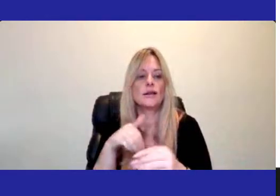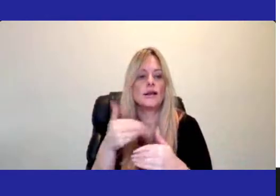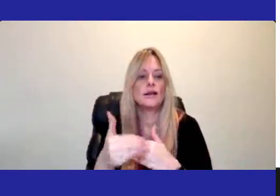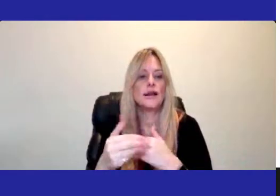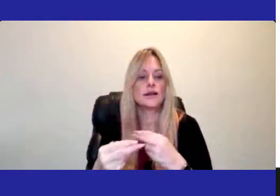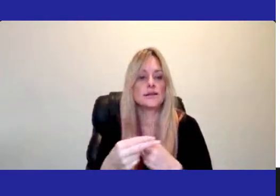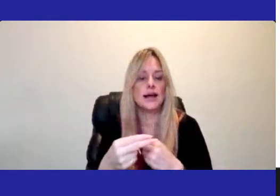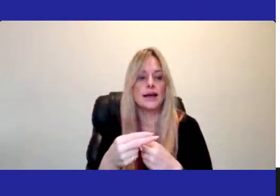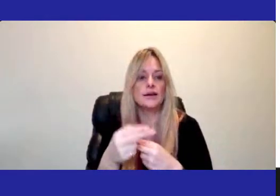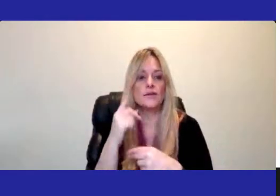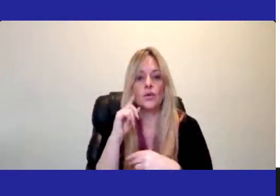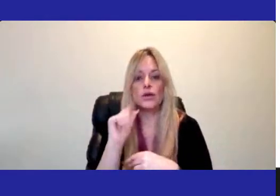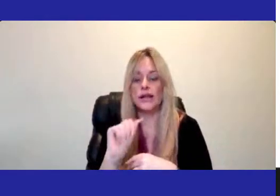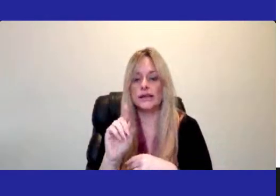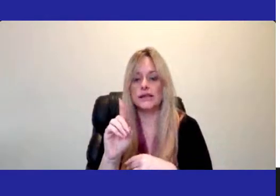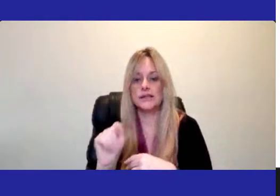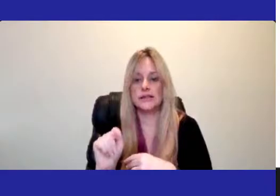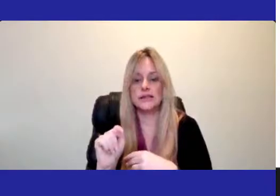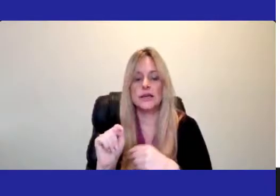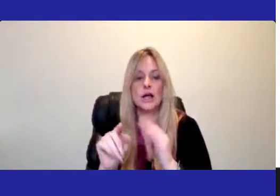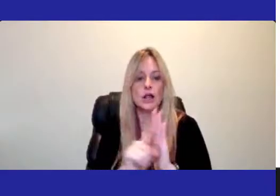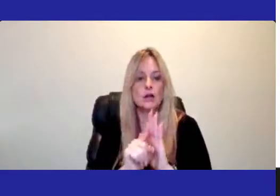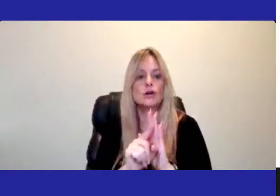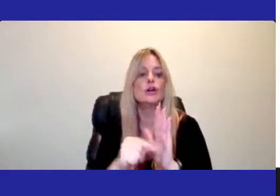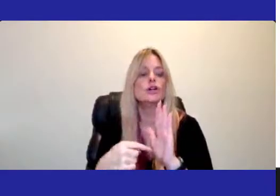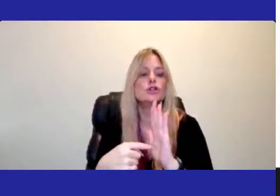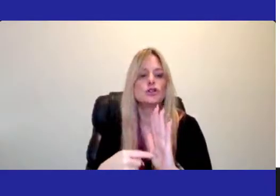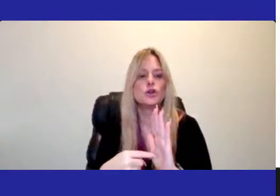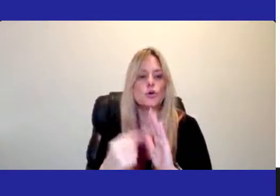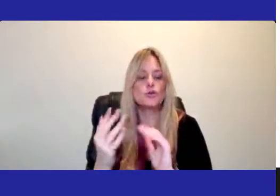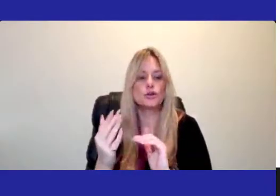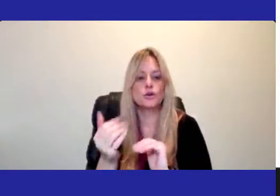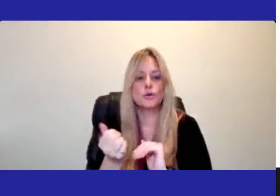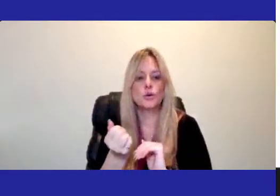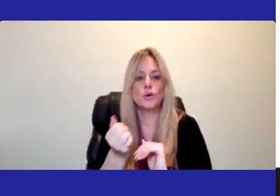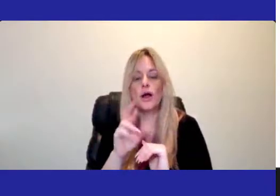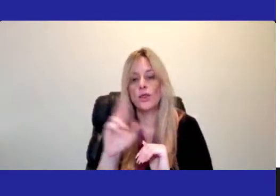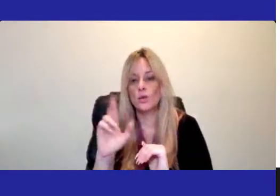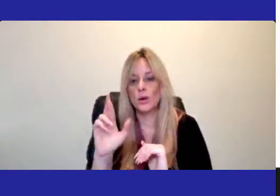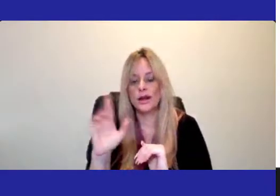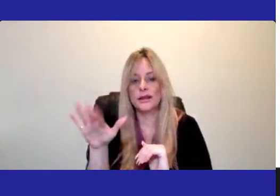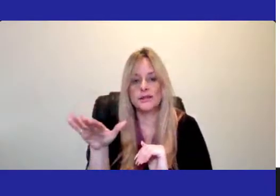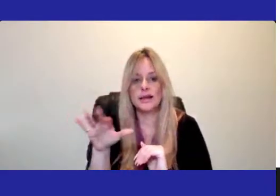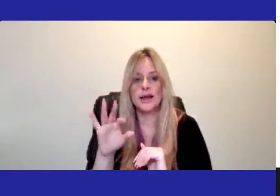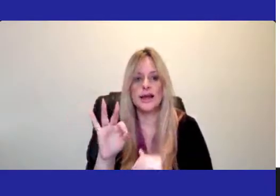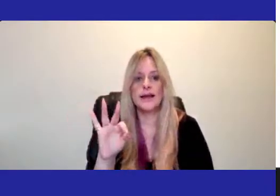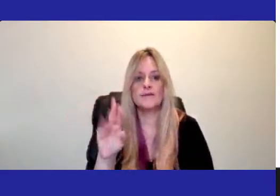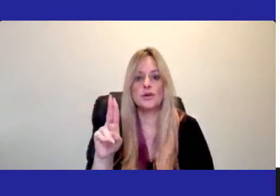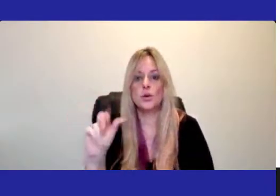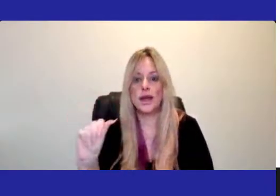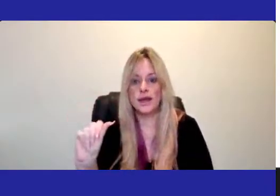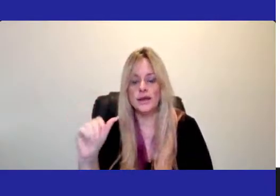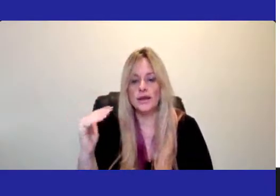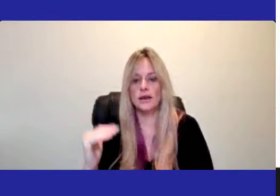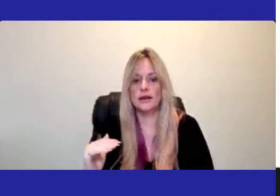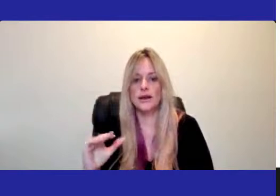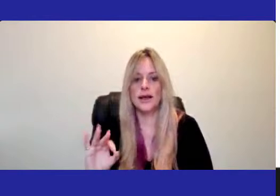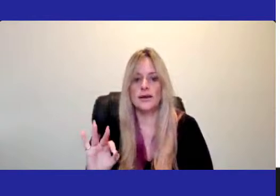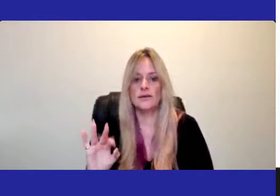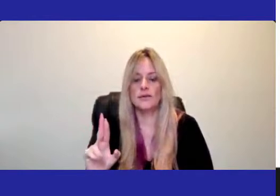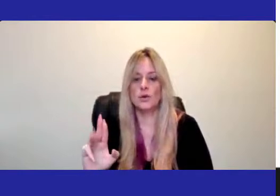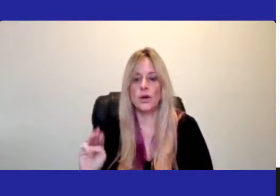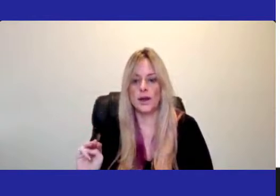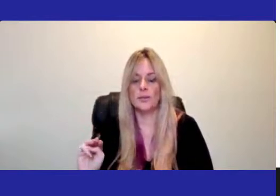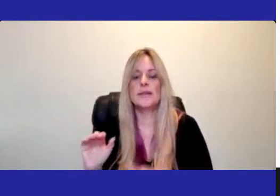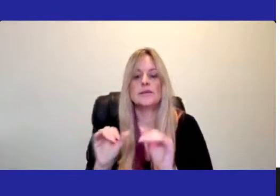shows you on a couple of measures pointed out on the right-hand side, FUA and FUM. These are measures of